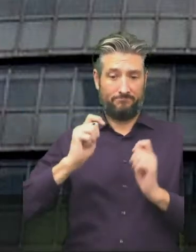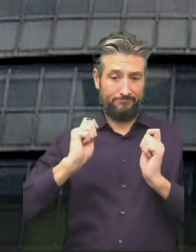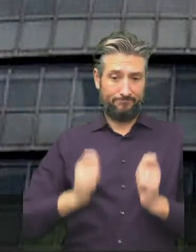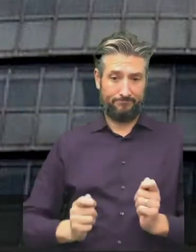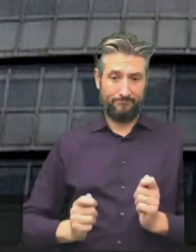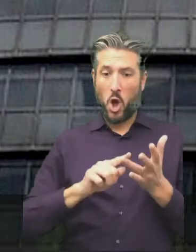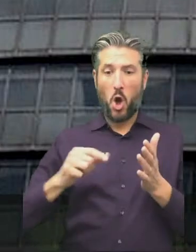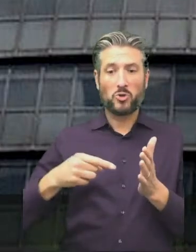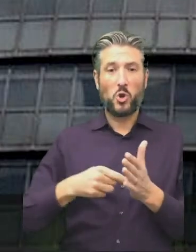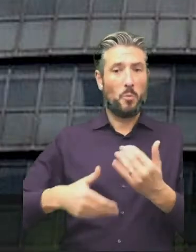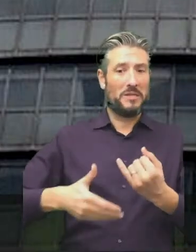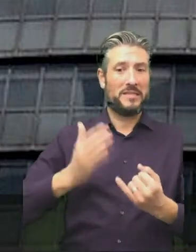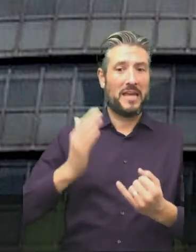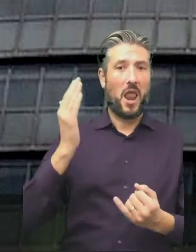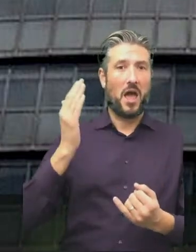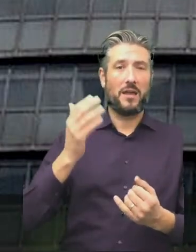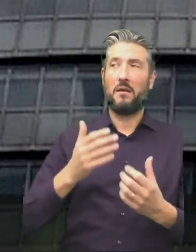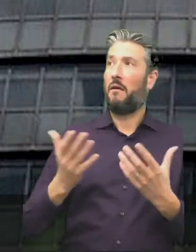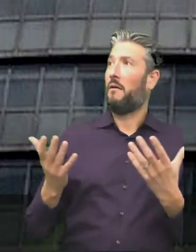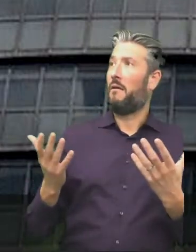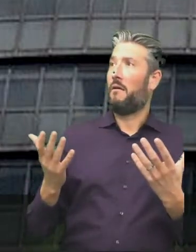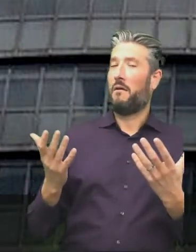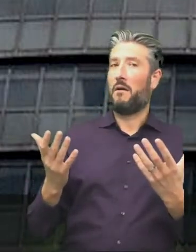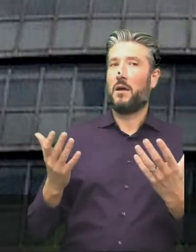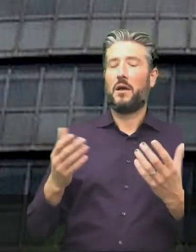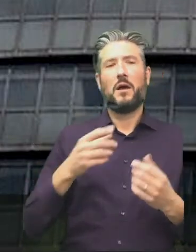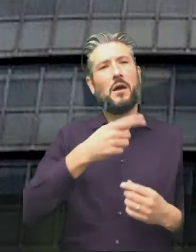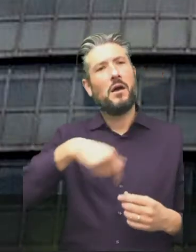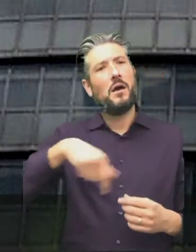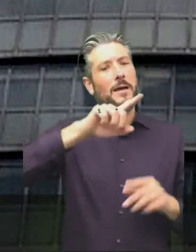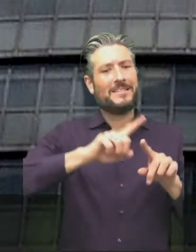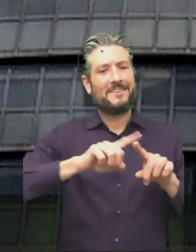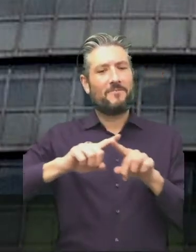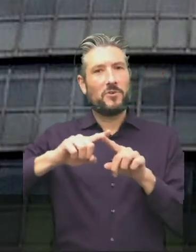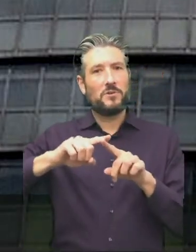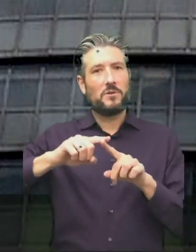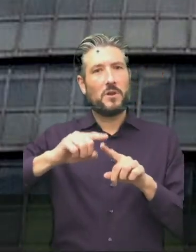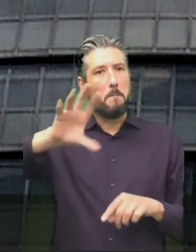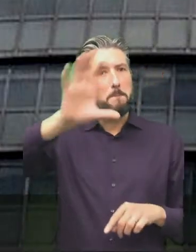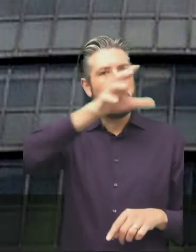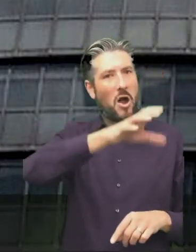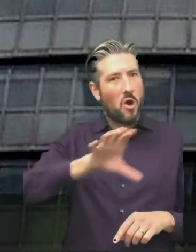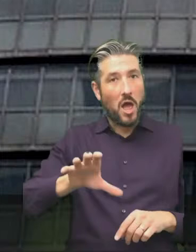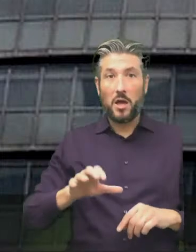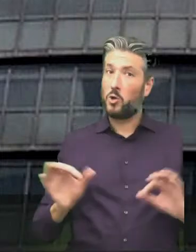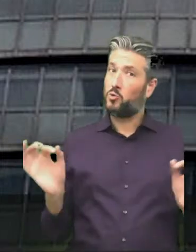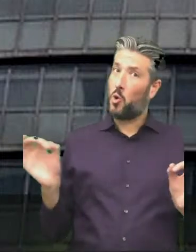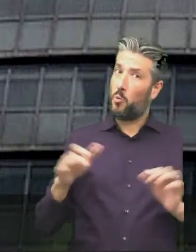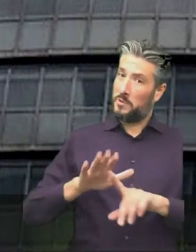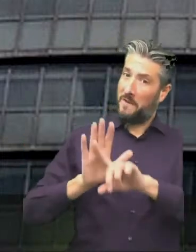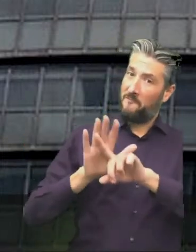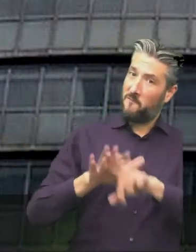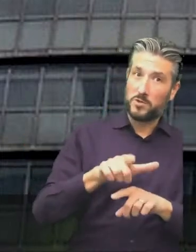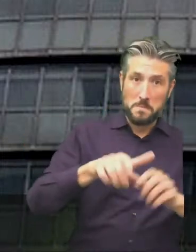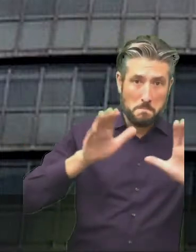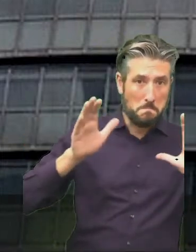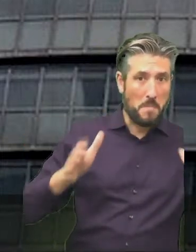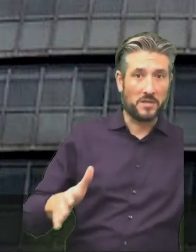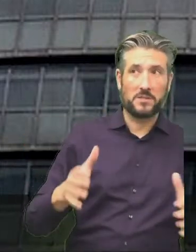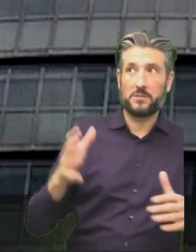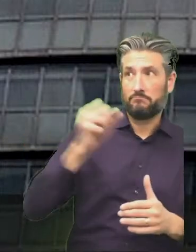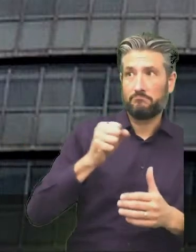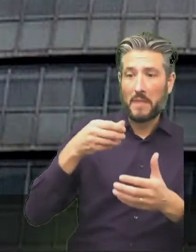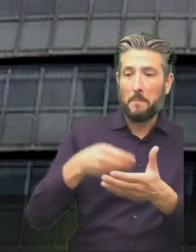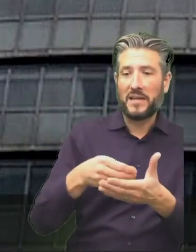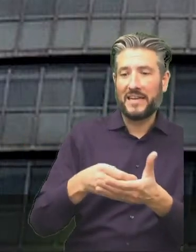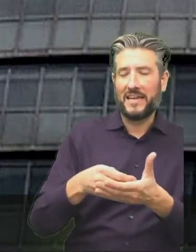forced these boroughs to take the money. And it was really the role of TfL to help and advise these boroughs. And I think